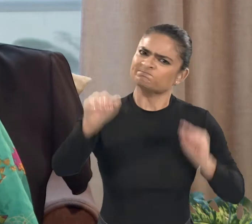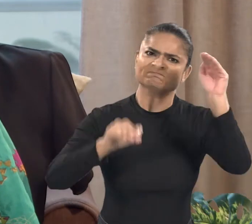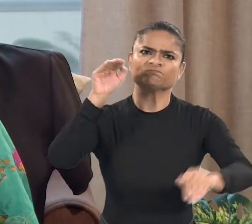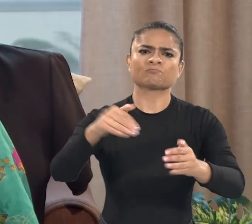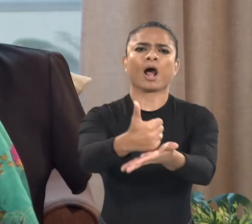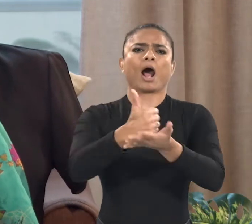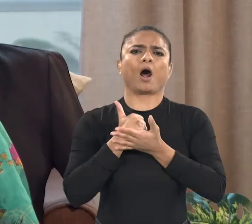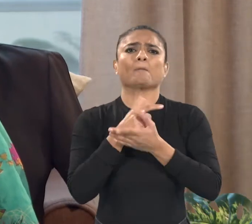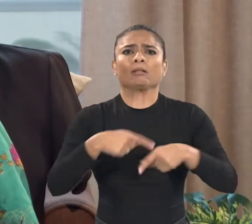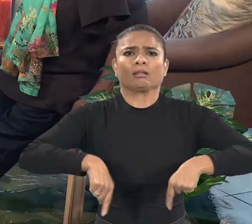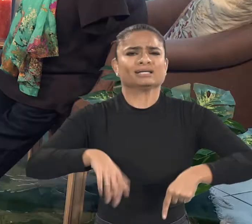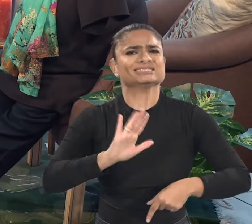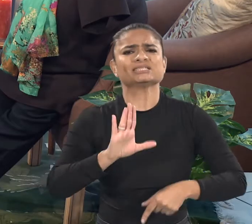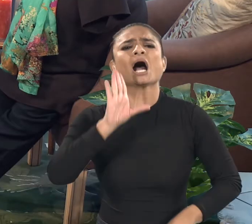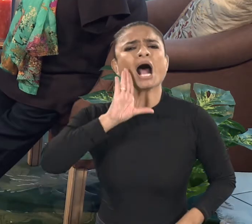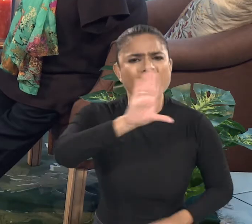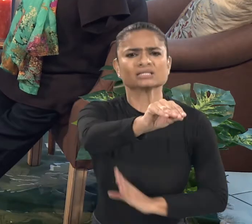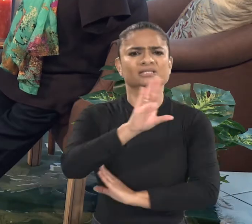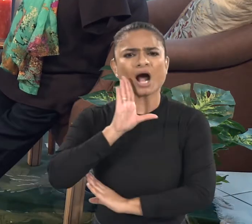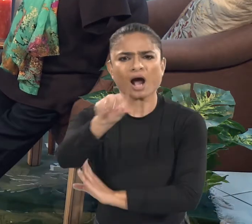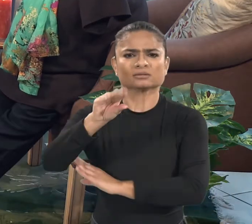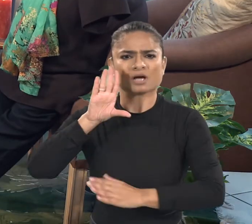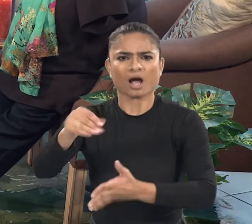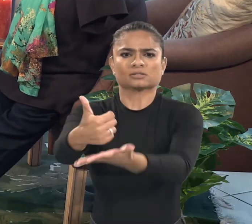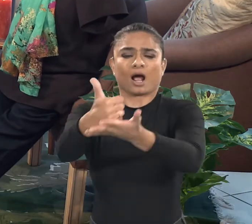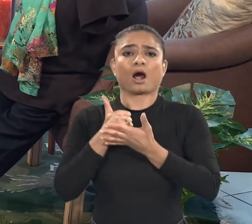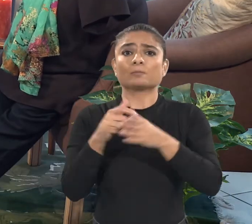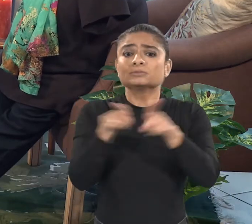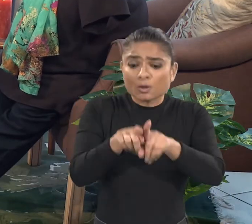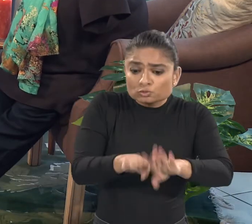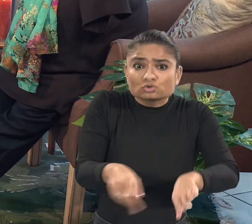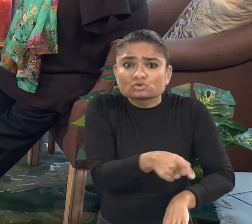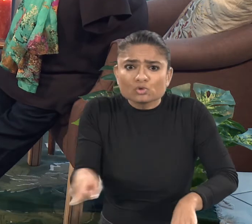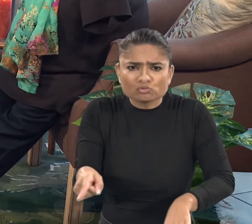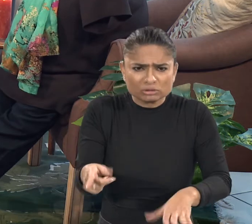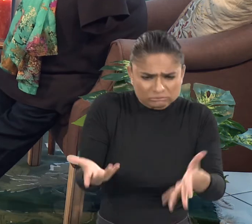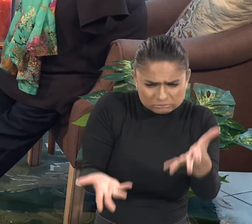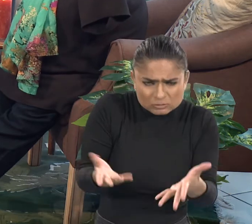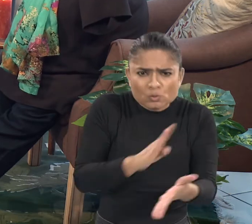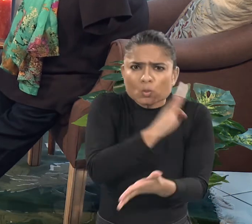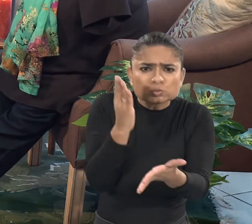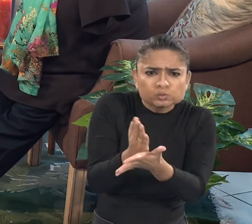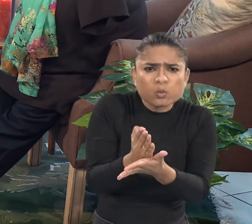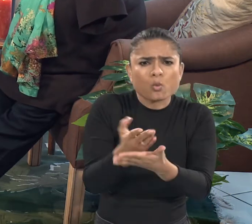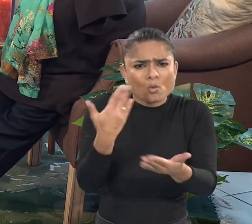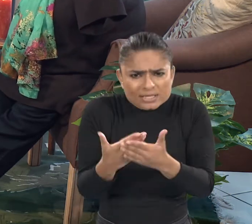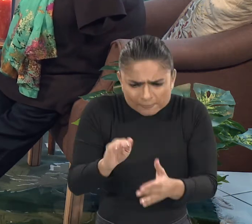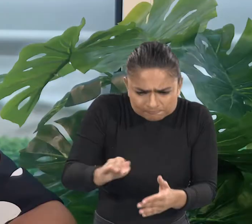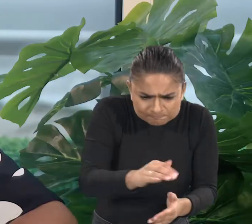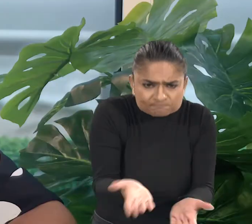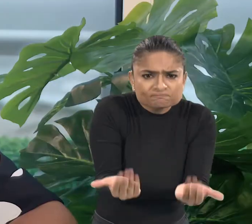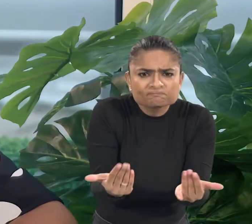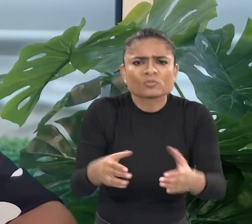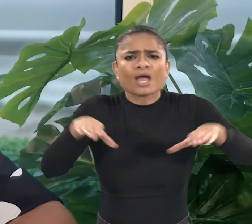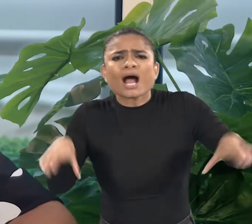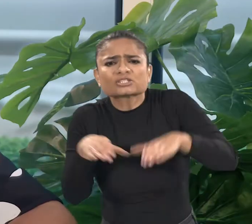greatest strength can be our vulnerability. And if we think of ourselves as young children, the activity and optimism that we had as a